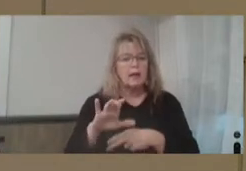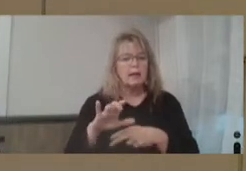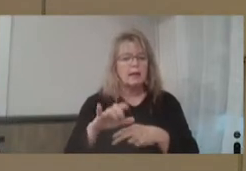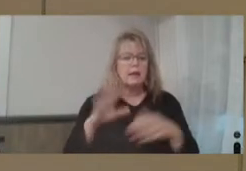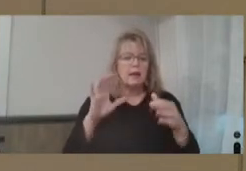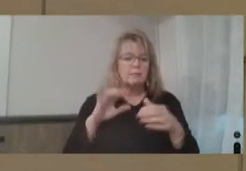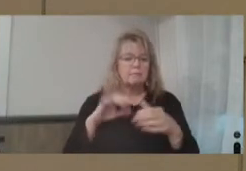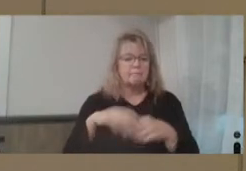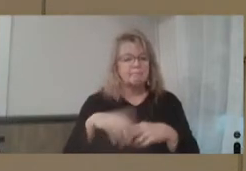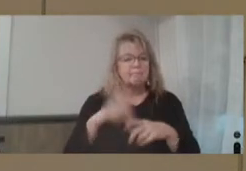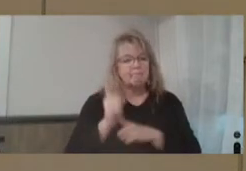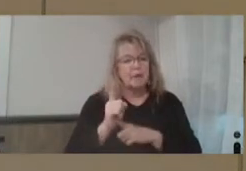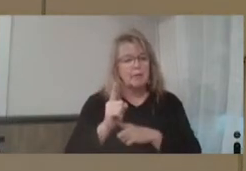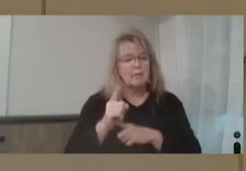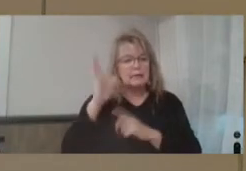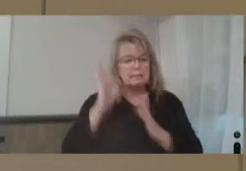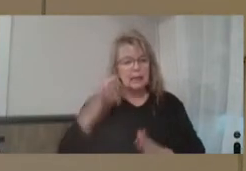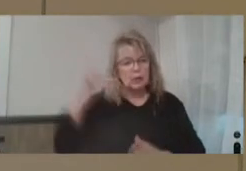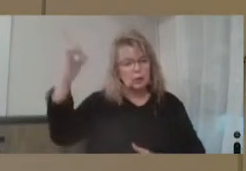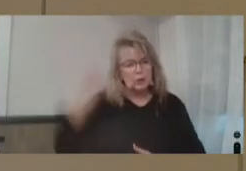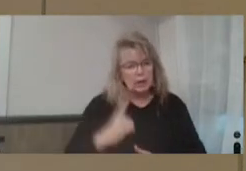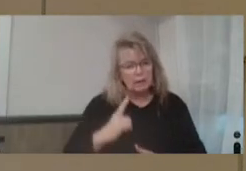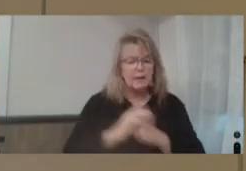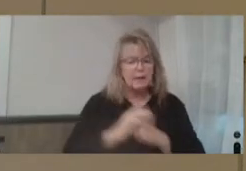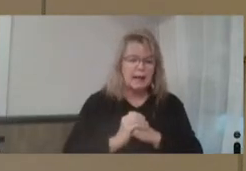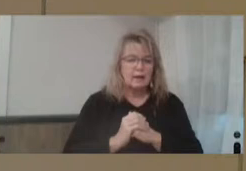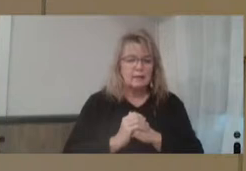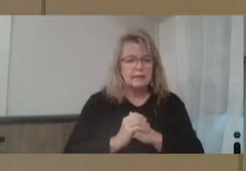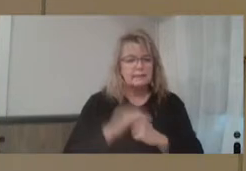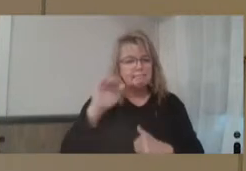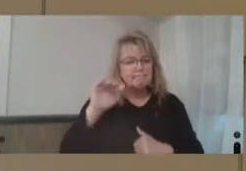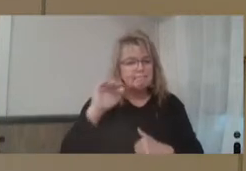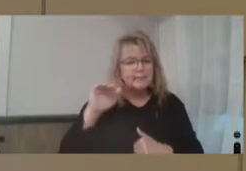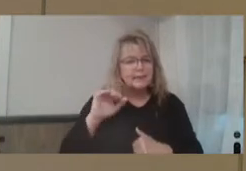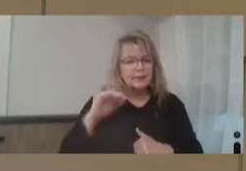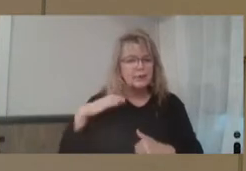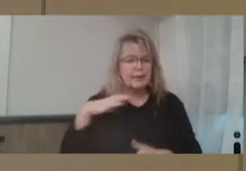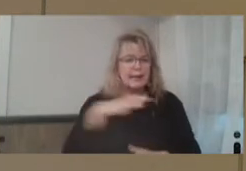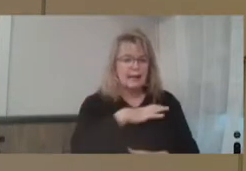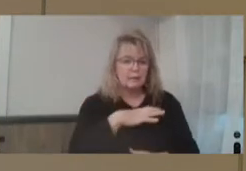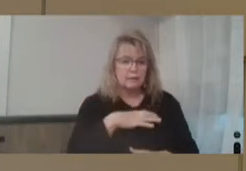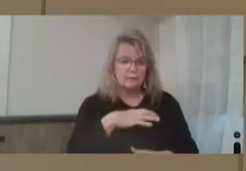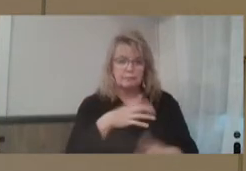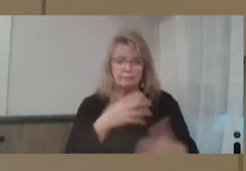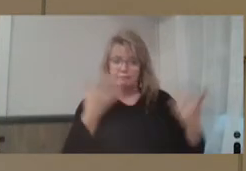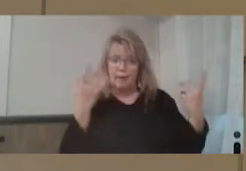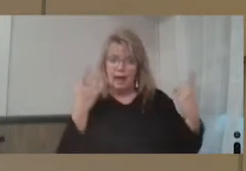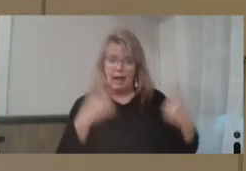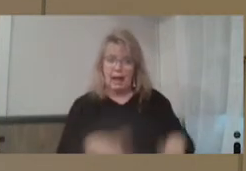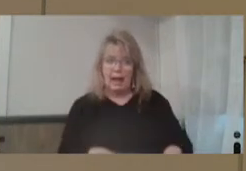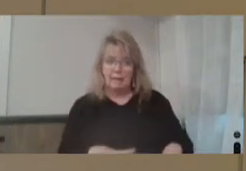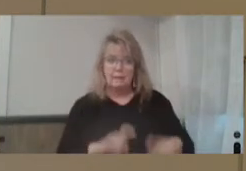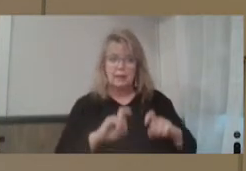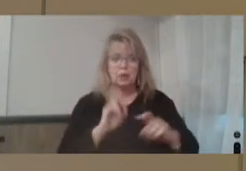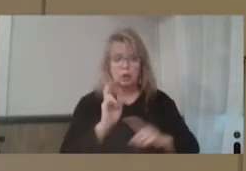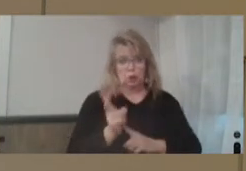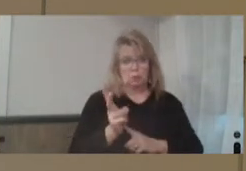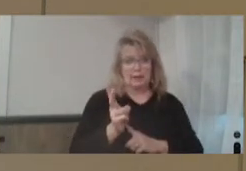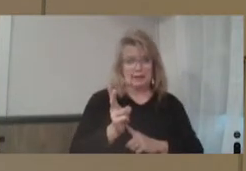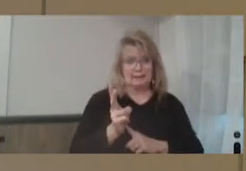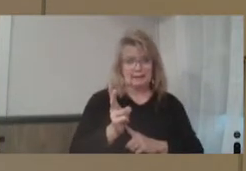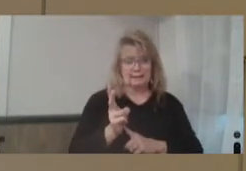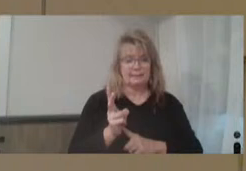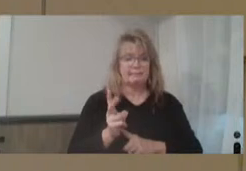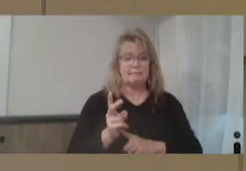and petition the council. As a result of these petitions, what happens is that you're given 2 minutes to speak,